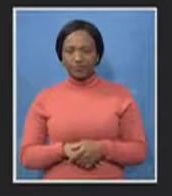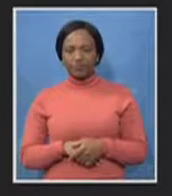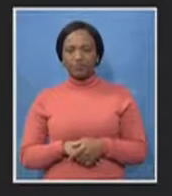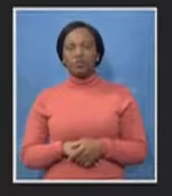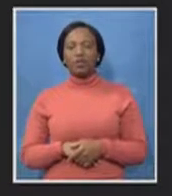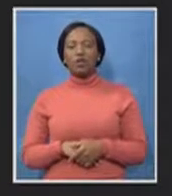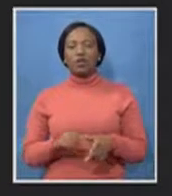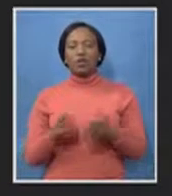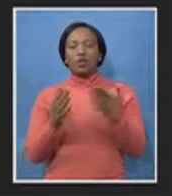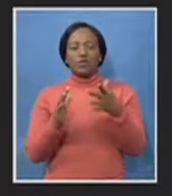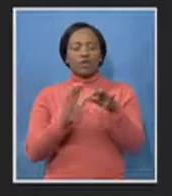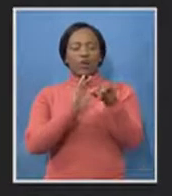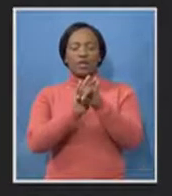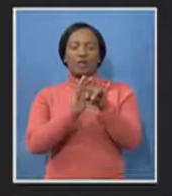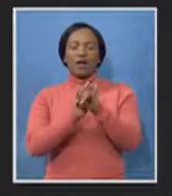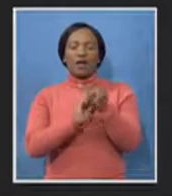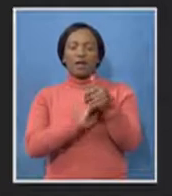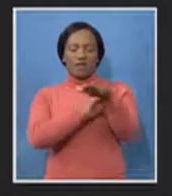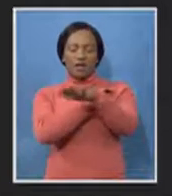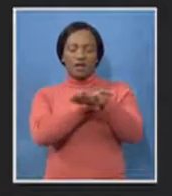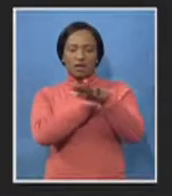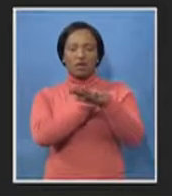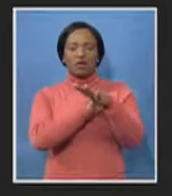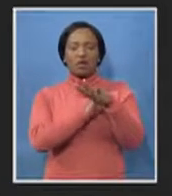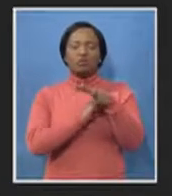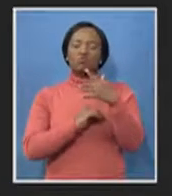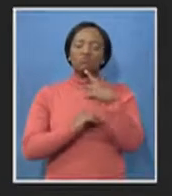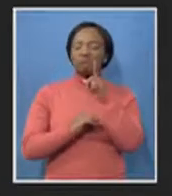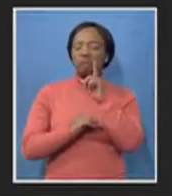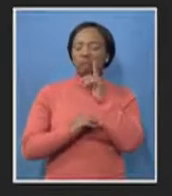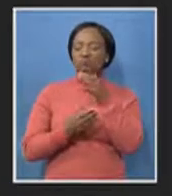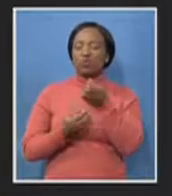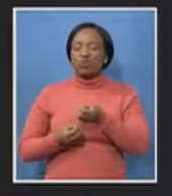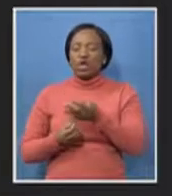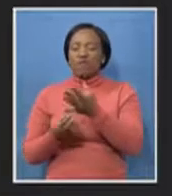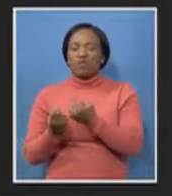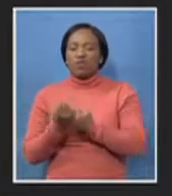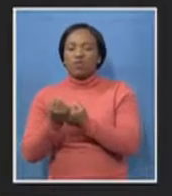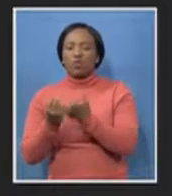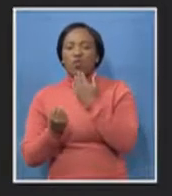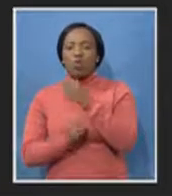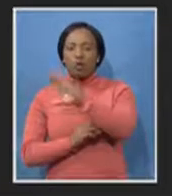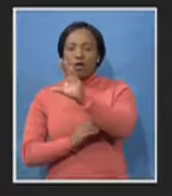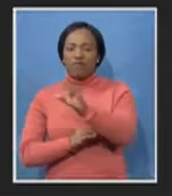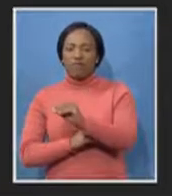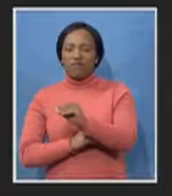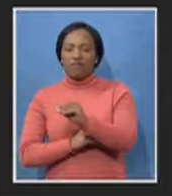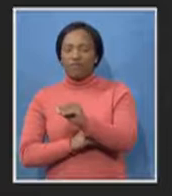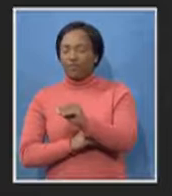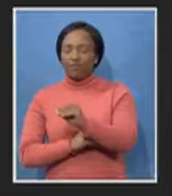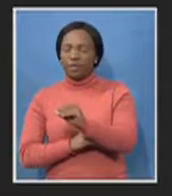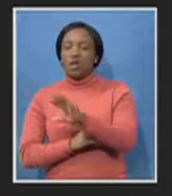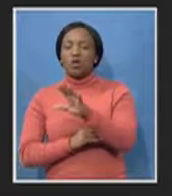can provide technical assistance to Africa CDC and to Tanzania from Africa CDC in several areas